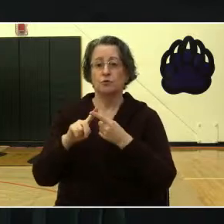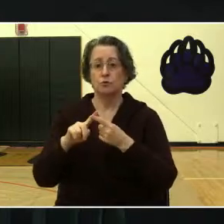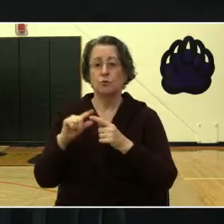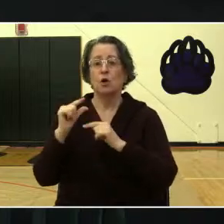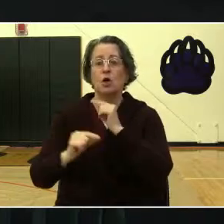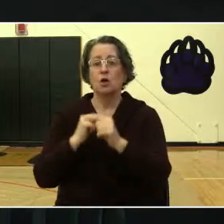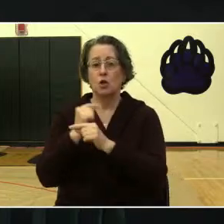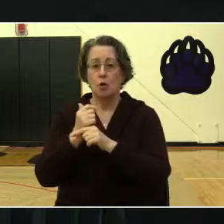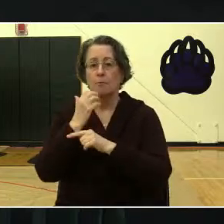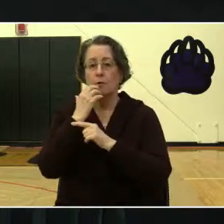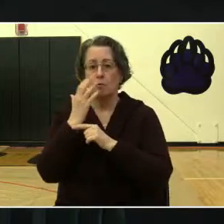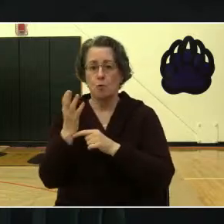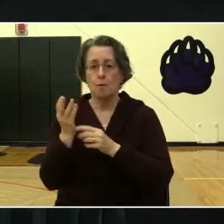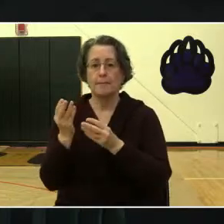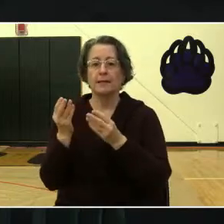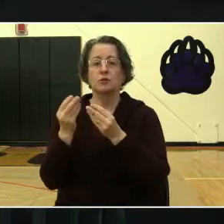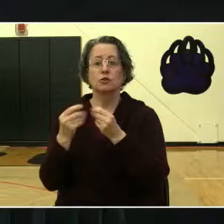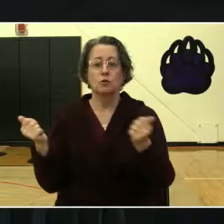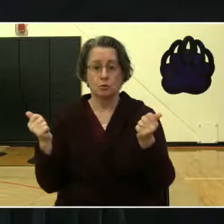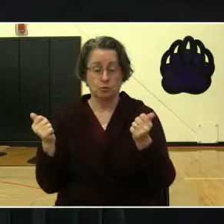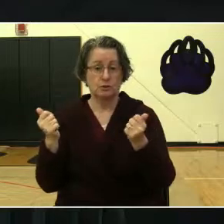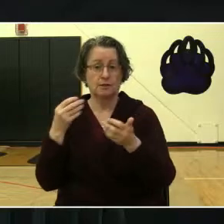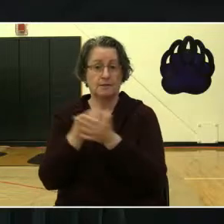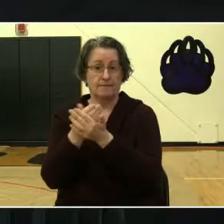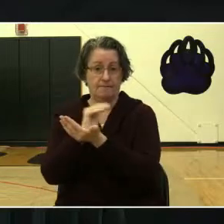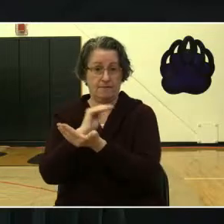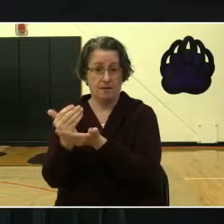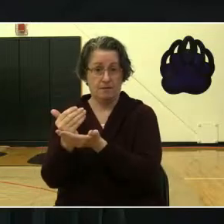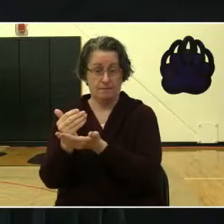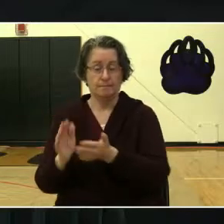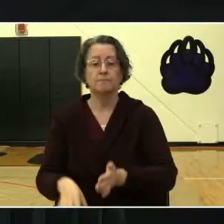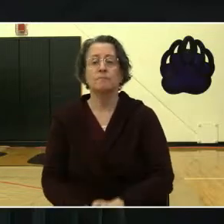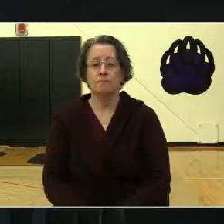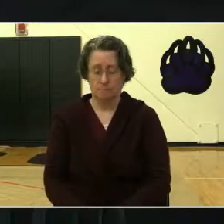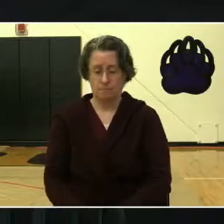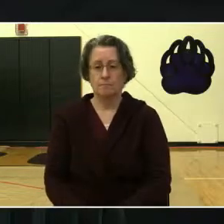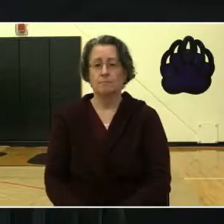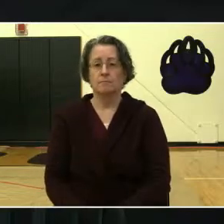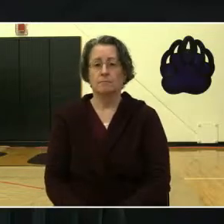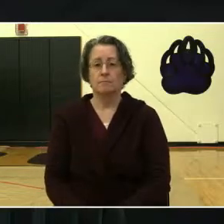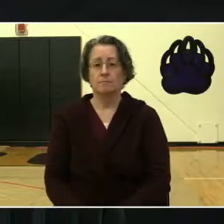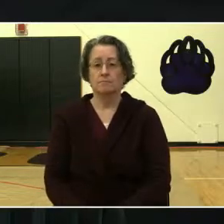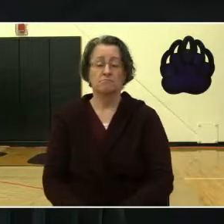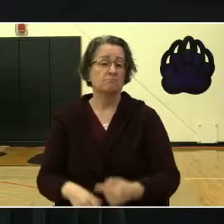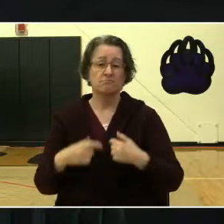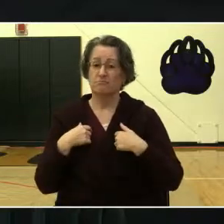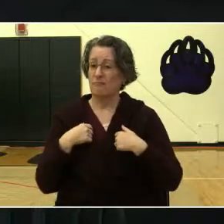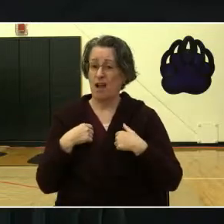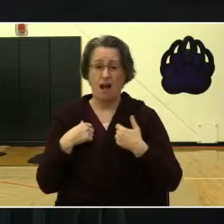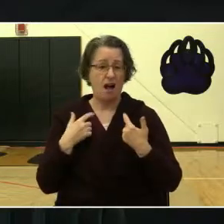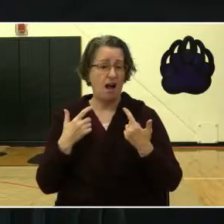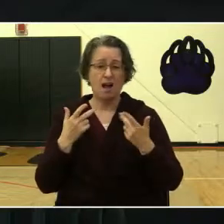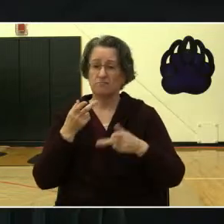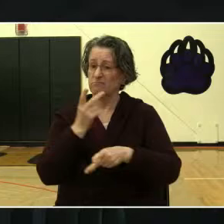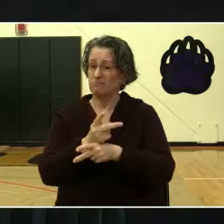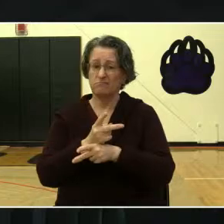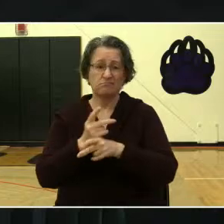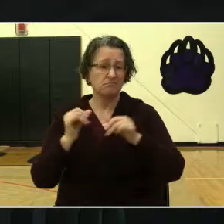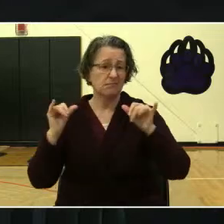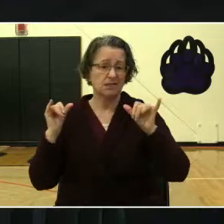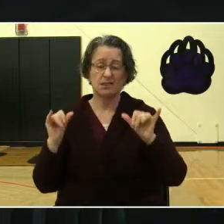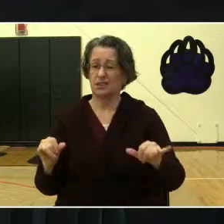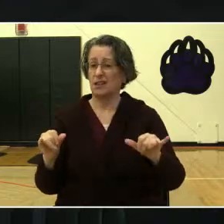Solutions fund so the moderators ruling Remains the Same as before that